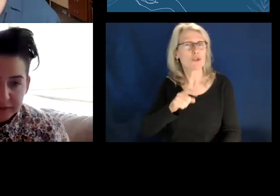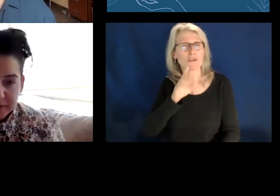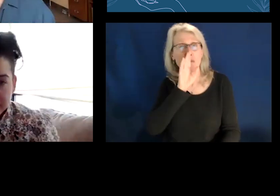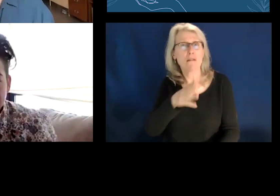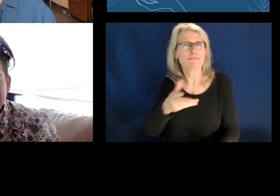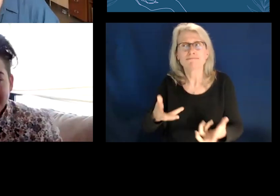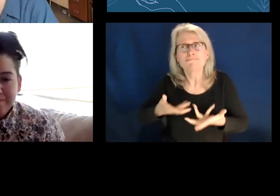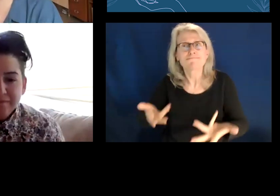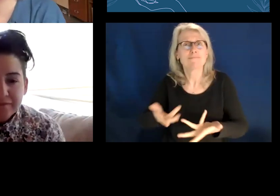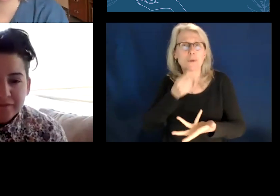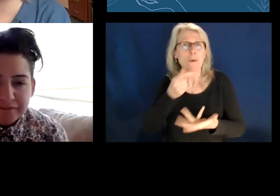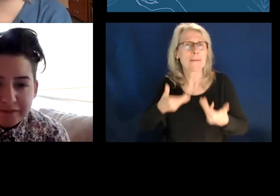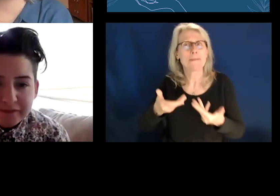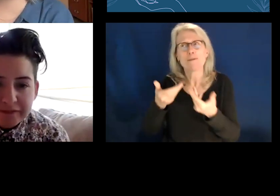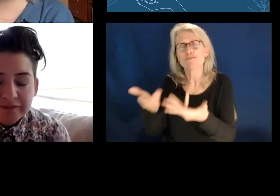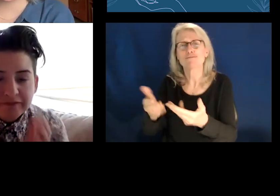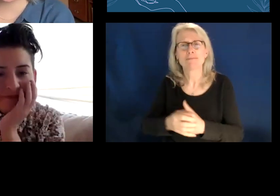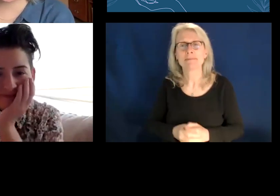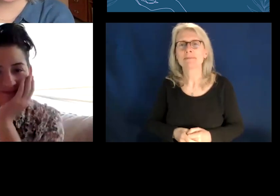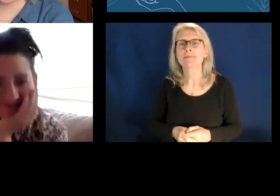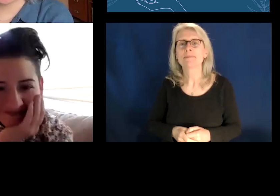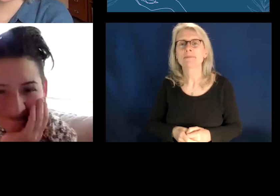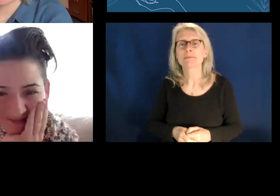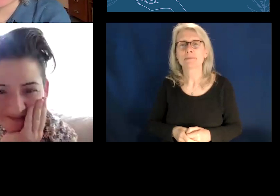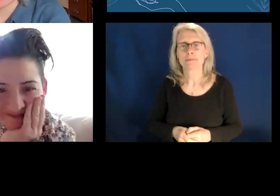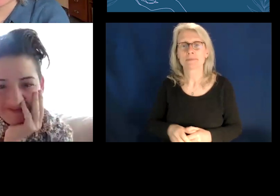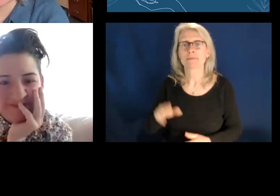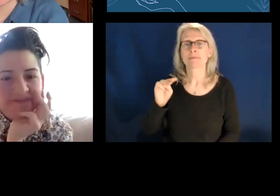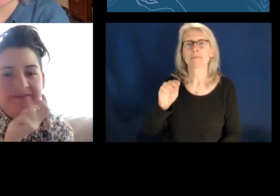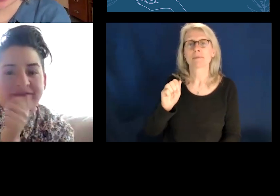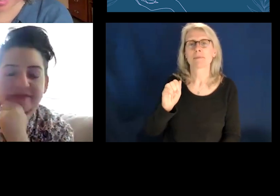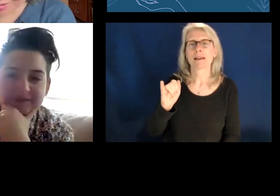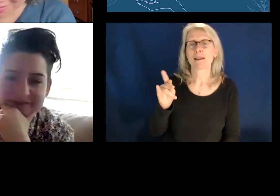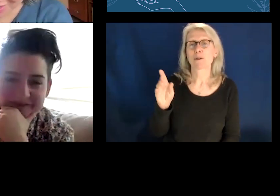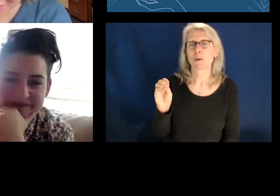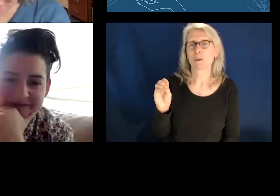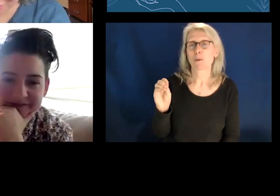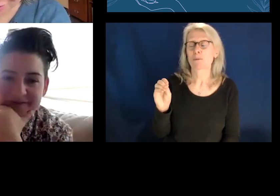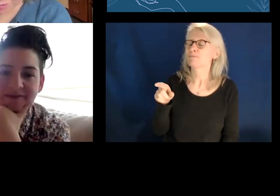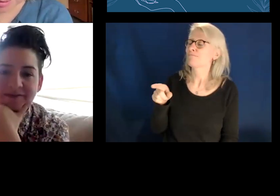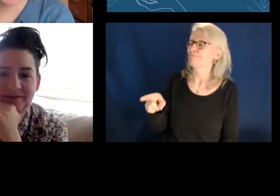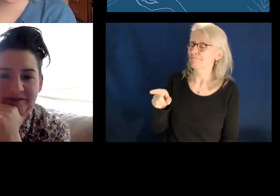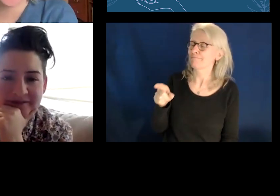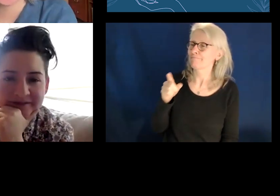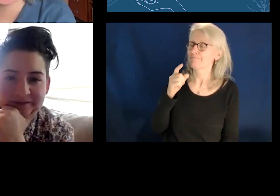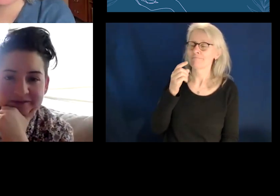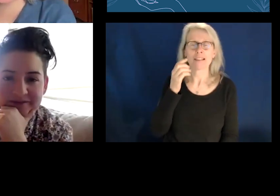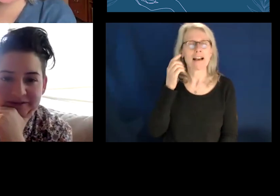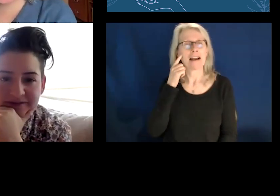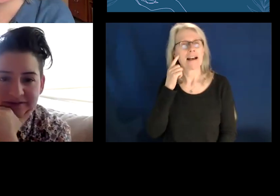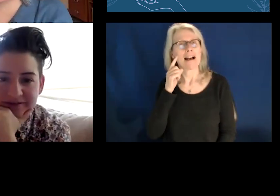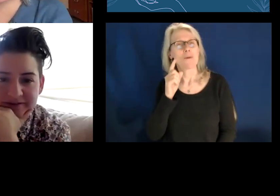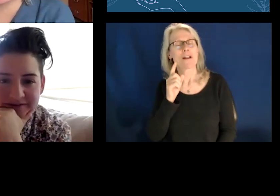it's great. I'm gonna steal your vocabulary that you just, when something is hard in a process, I'm going to call it the